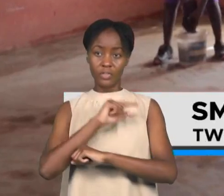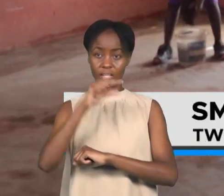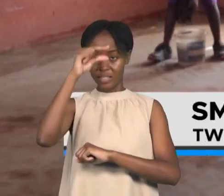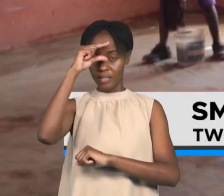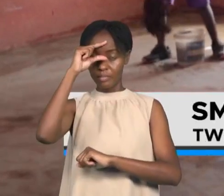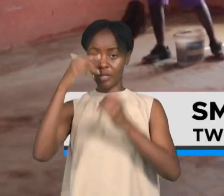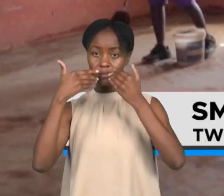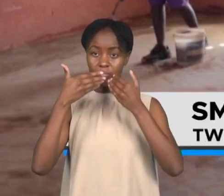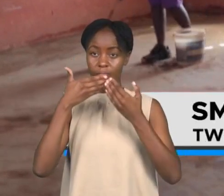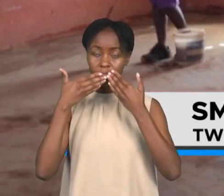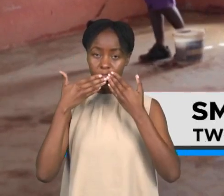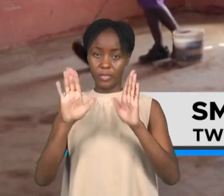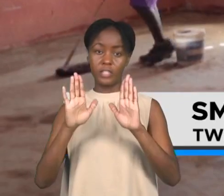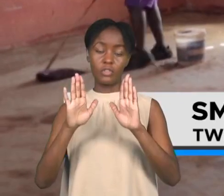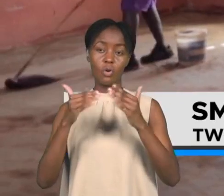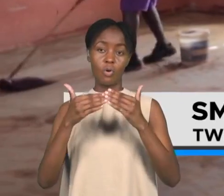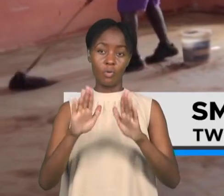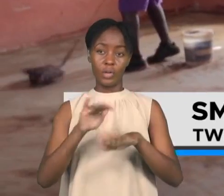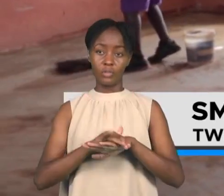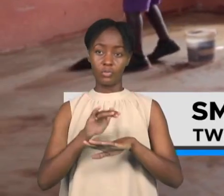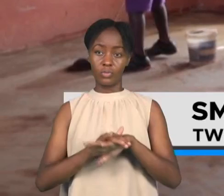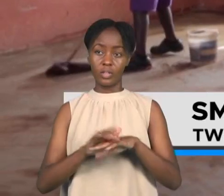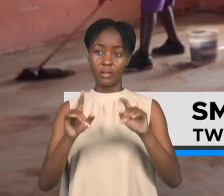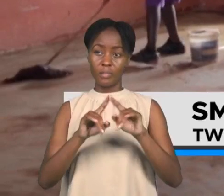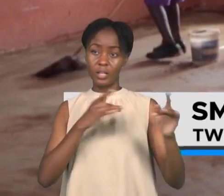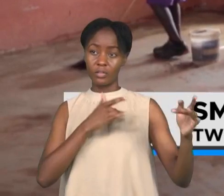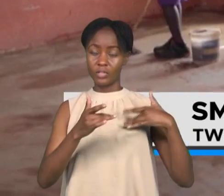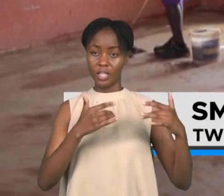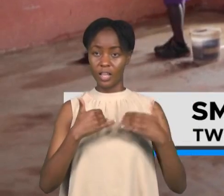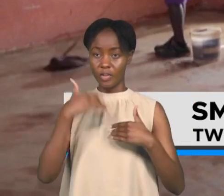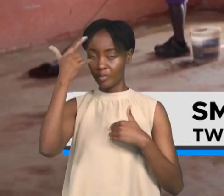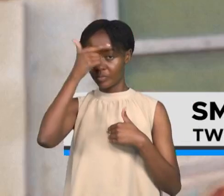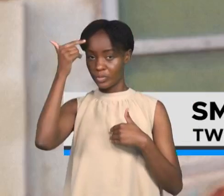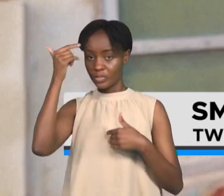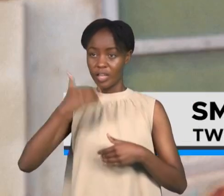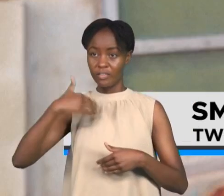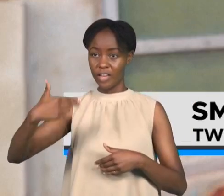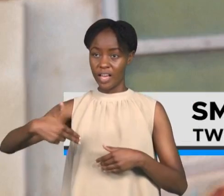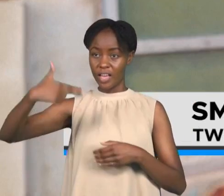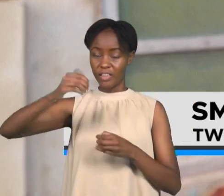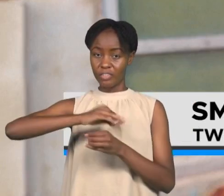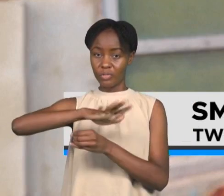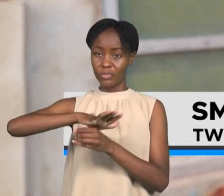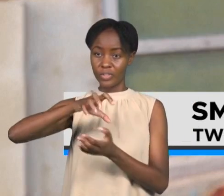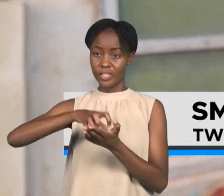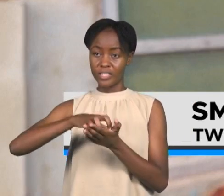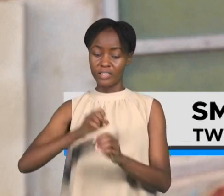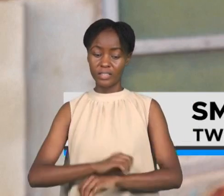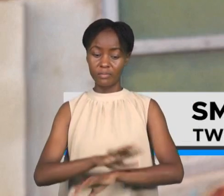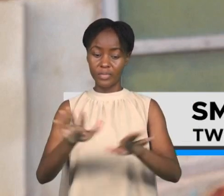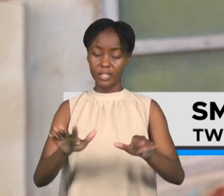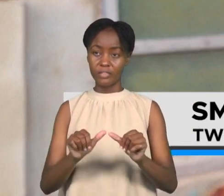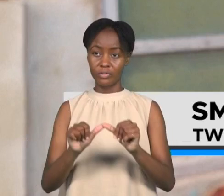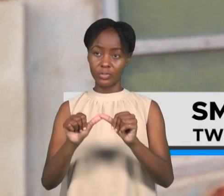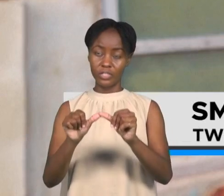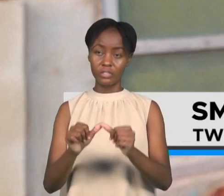the schools for academic work, but they also voiced their concern over the country's rising cases. You don't make time for learning unless